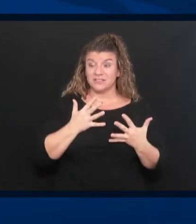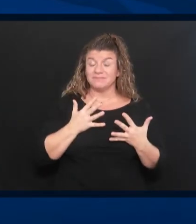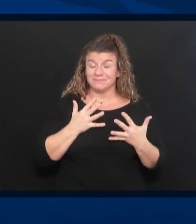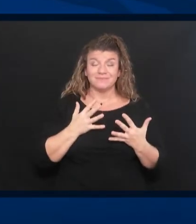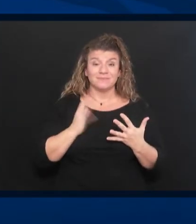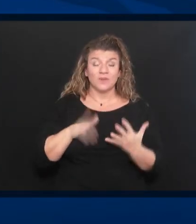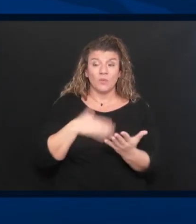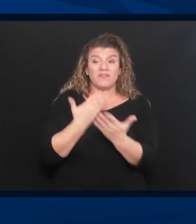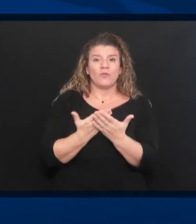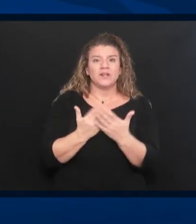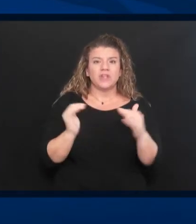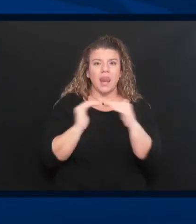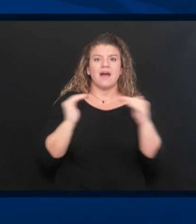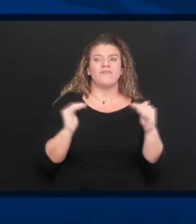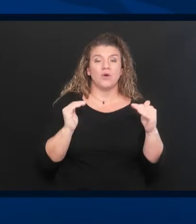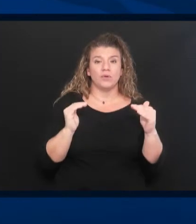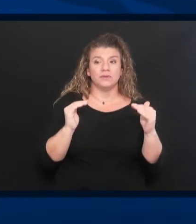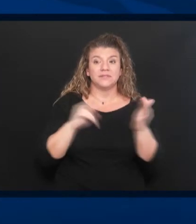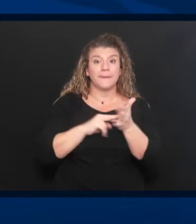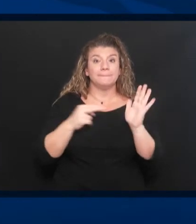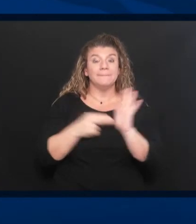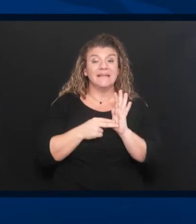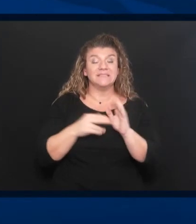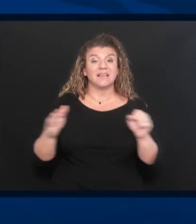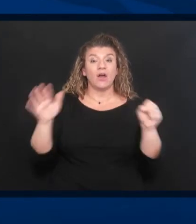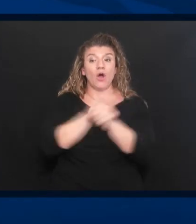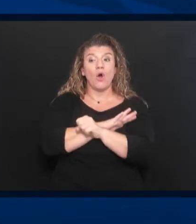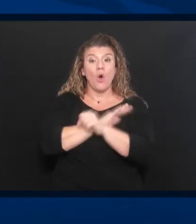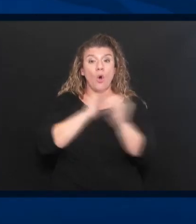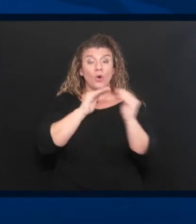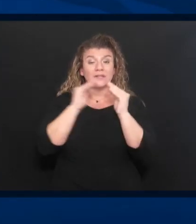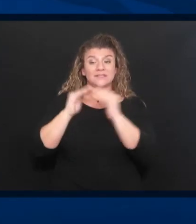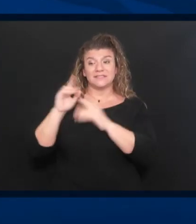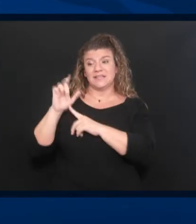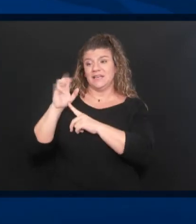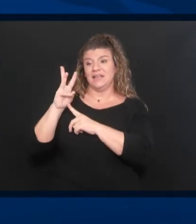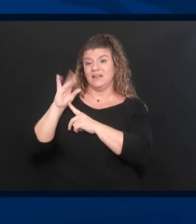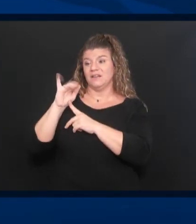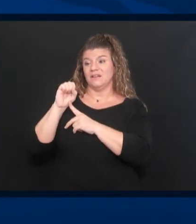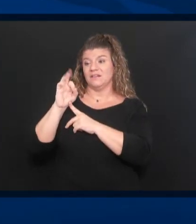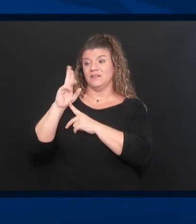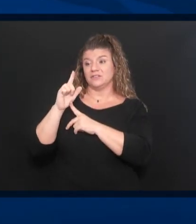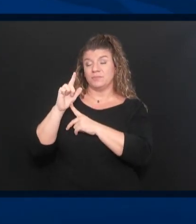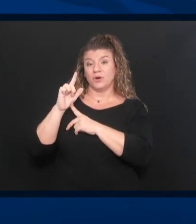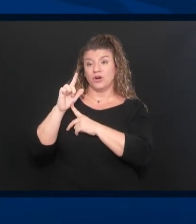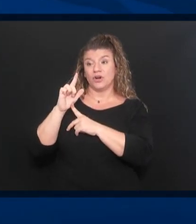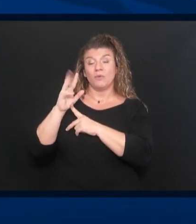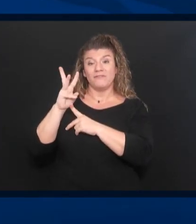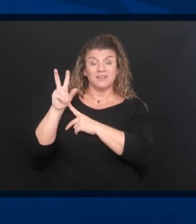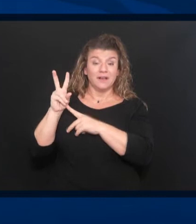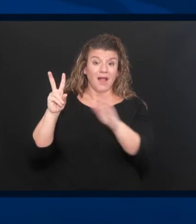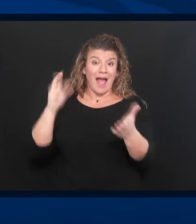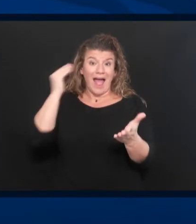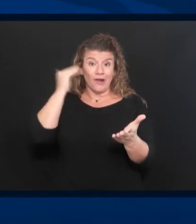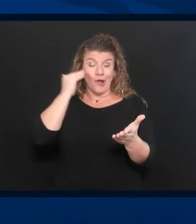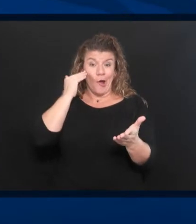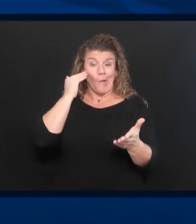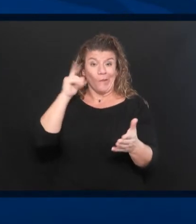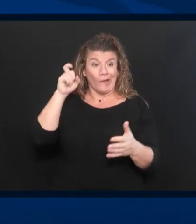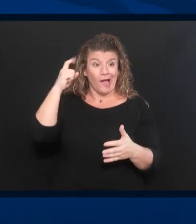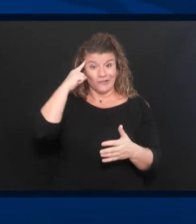level where the entire city of Lewisburg, West Virginia, which I know, of course, is close to the governor's heart, would be wiped